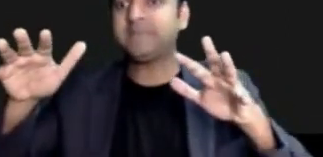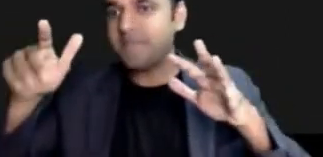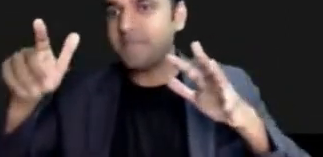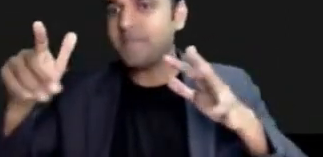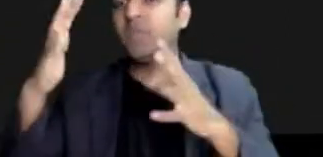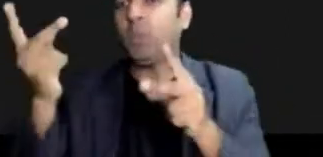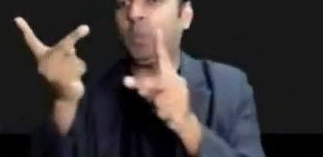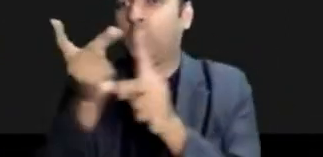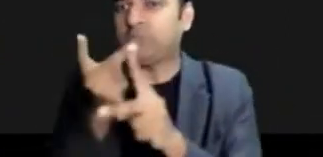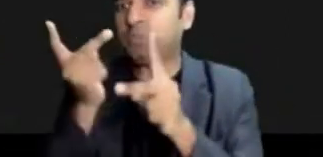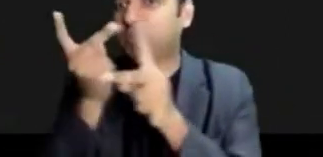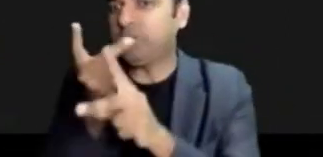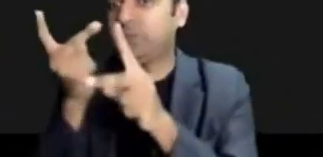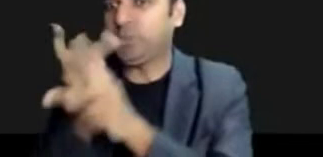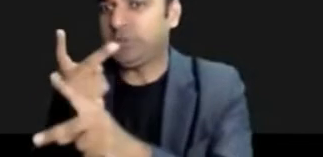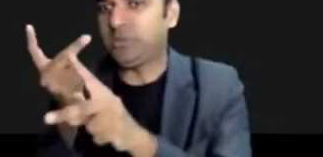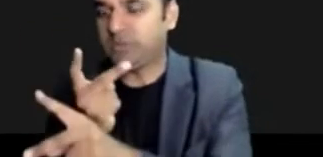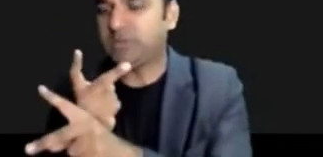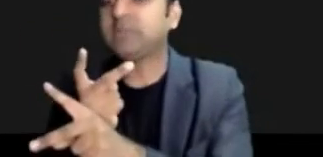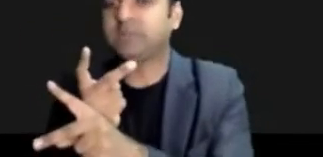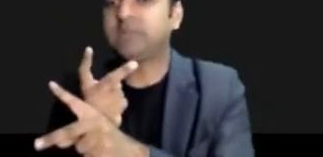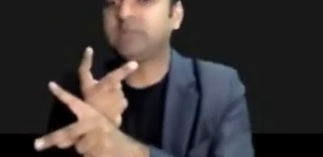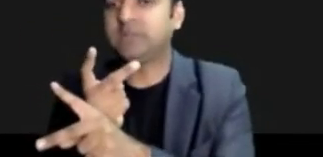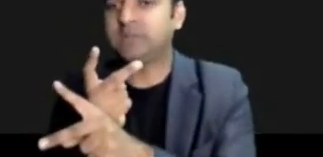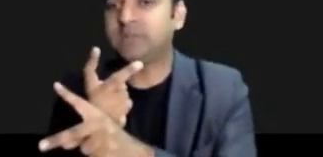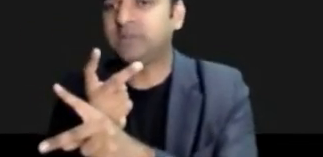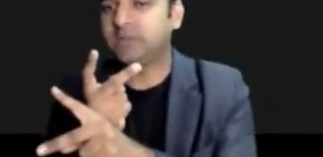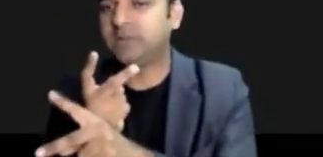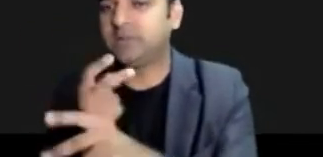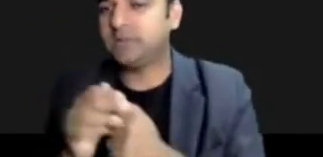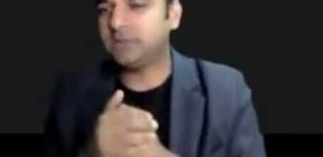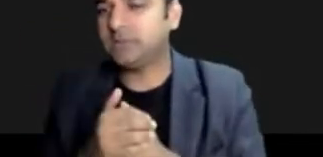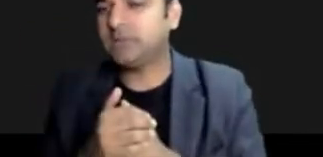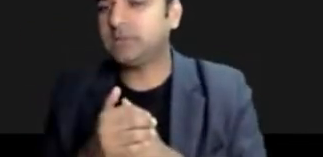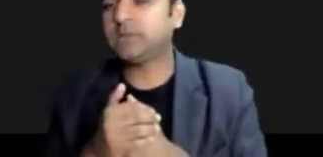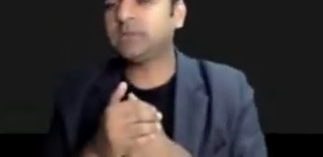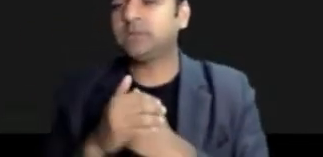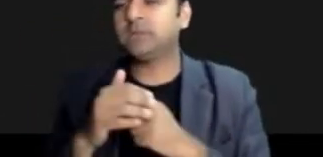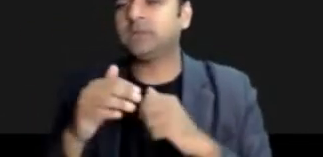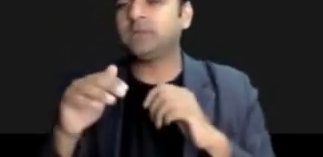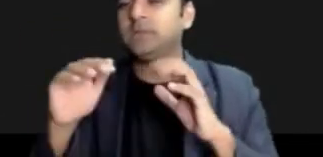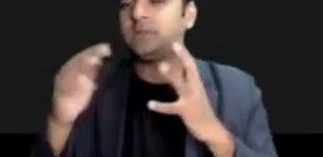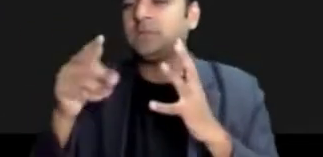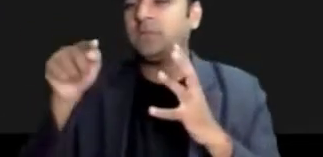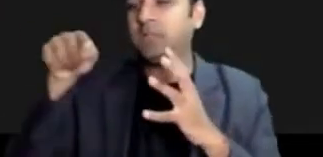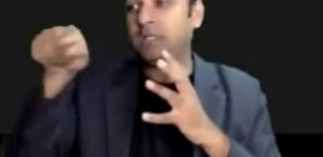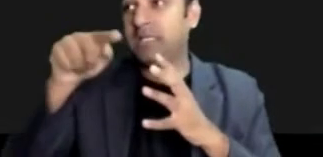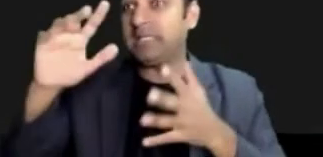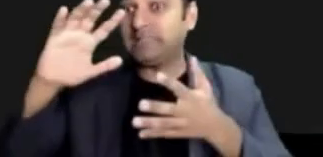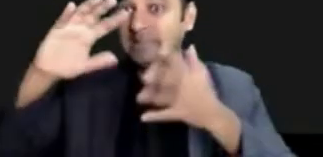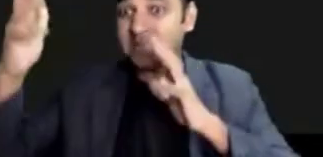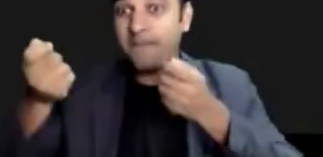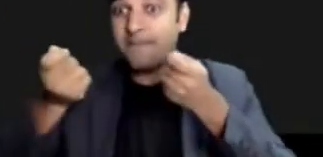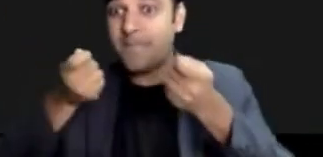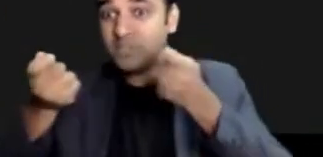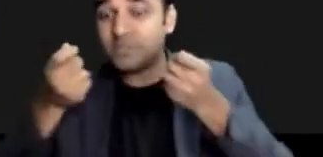even the Directorate of Disaster Management Affairs hasn't been as responsive, more especially in relation